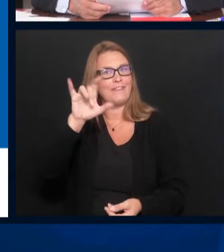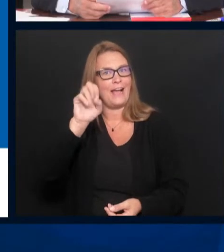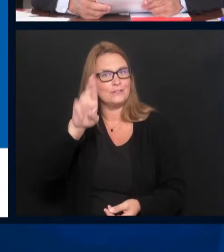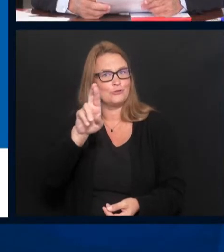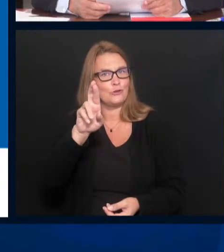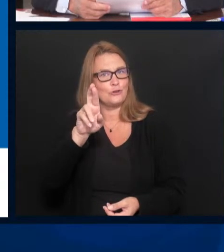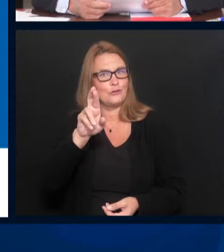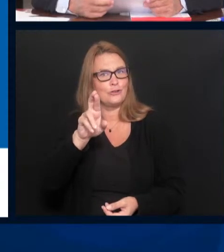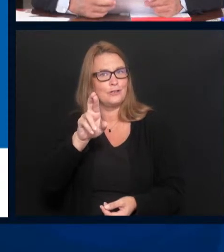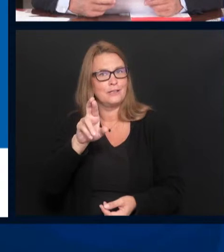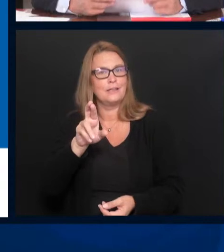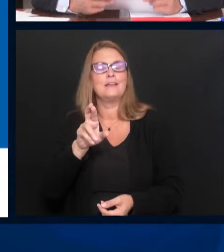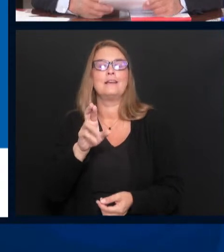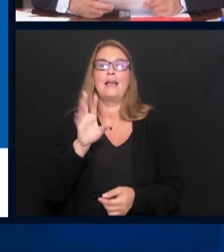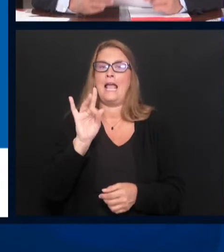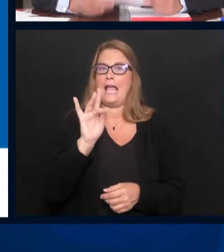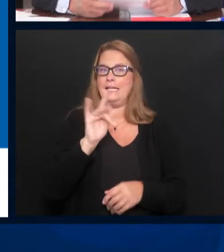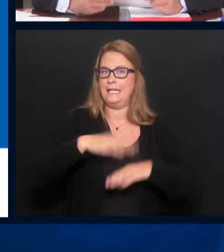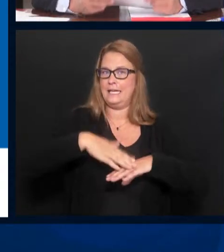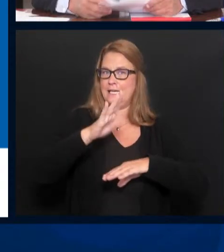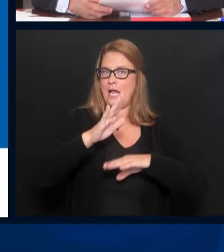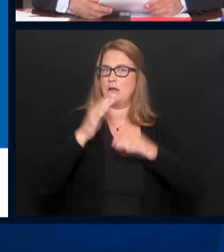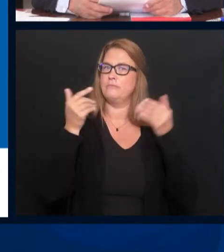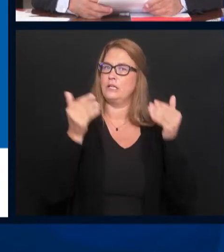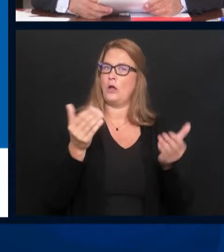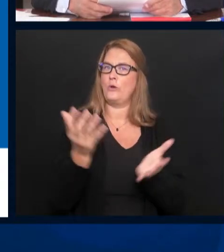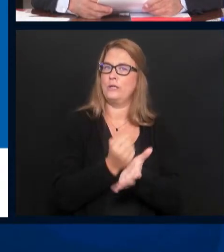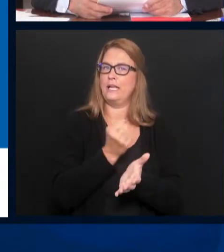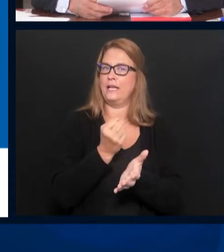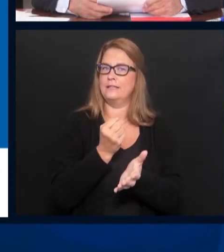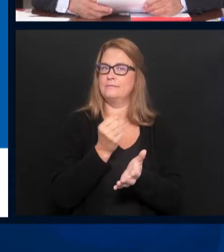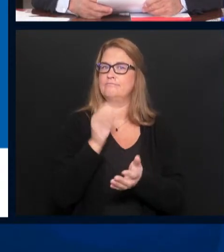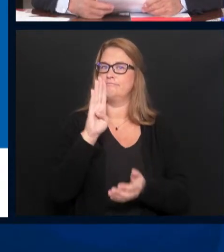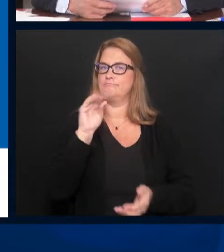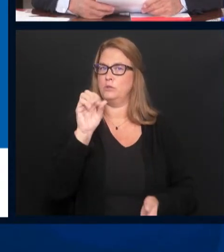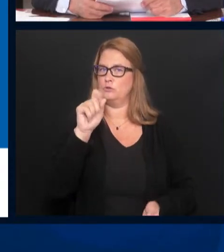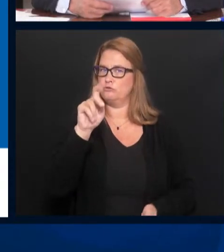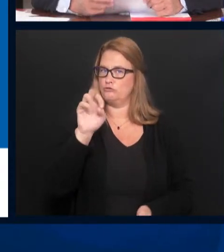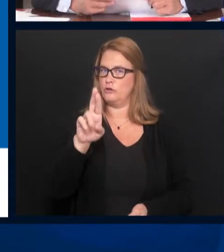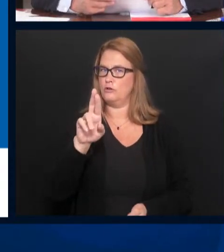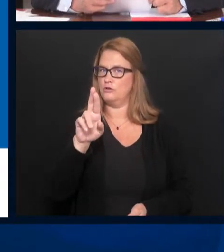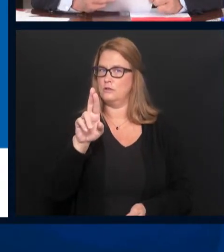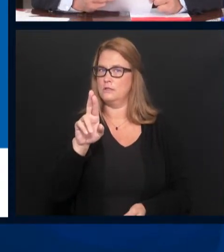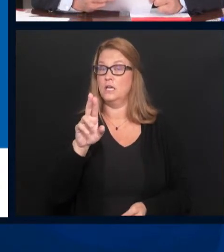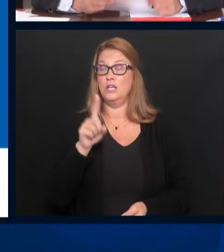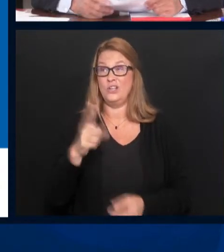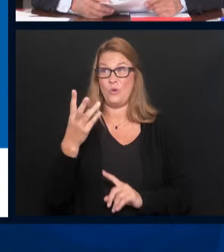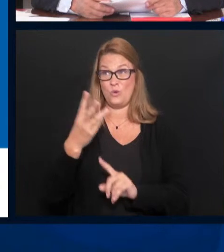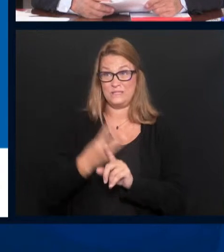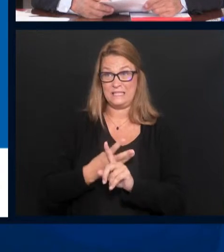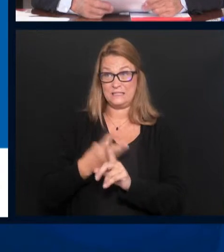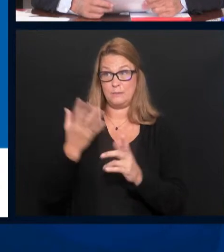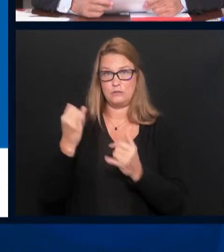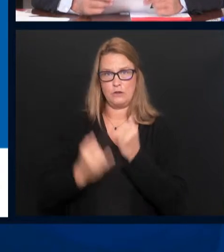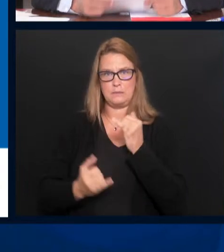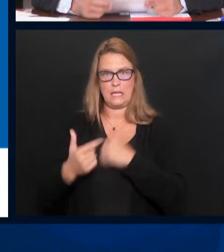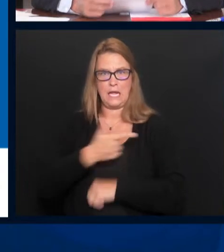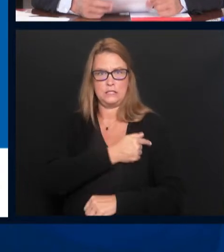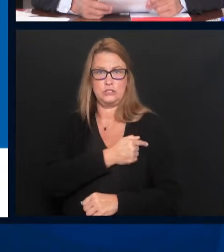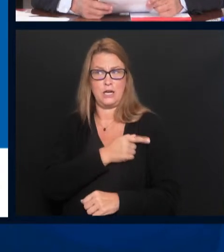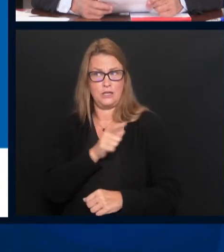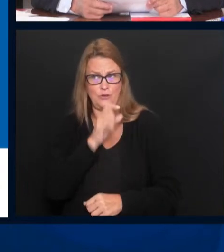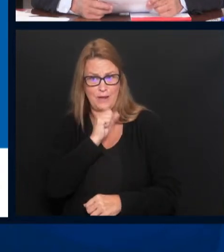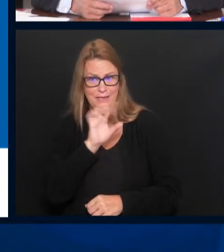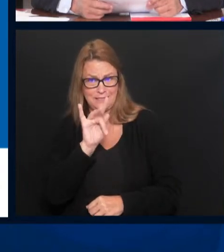is 18 and above. Go get your booster shot. If you're 6 months out and you're 18 and above, get